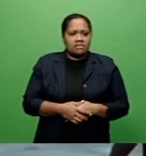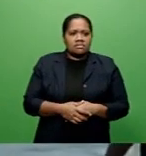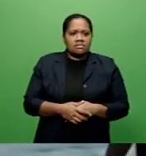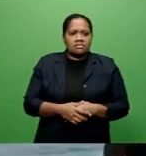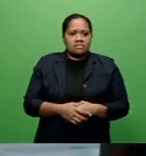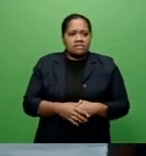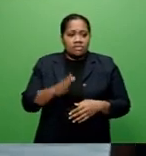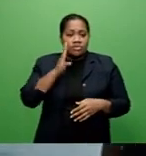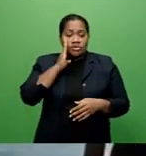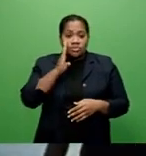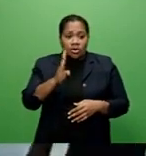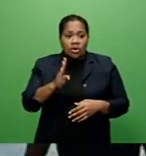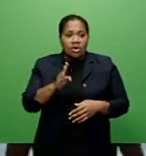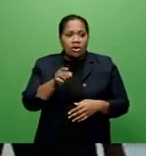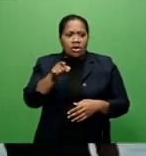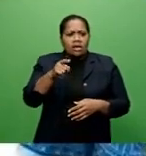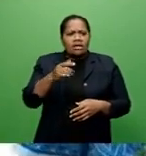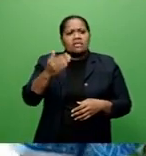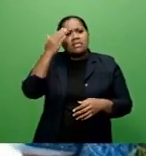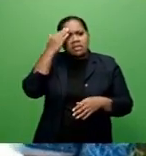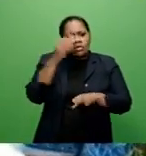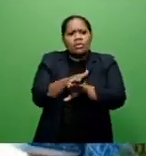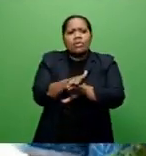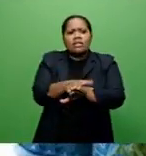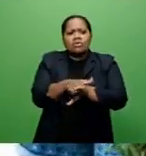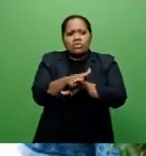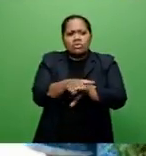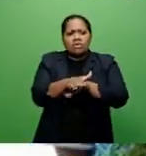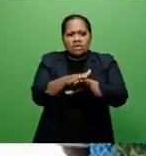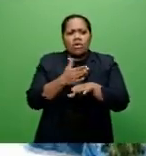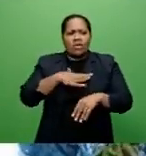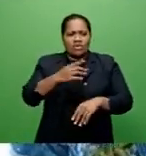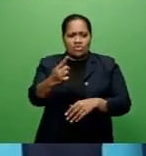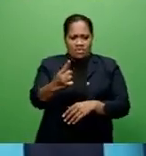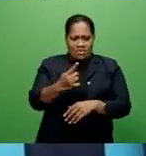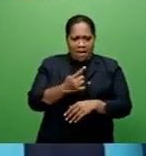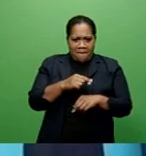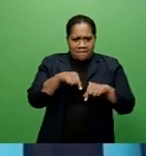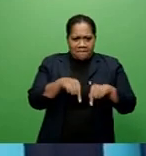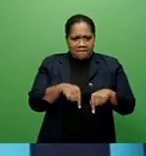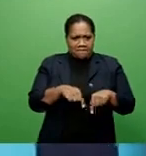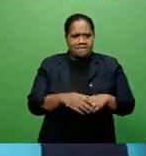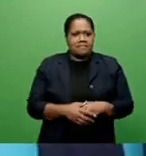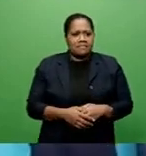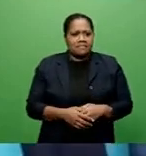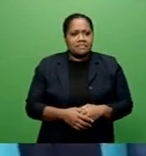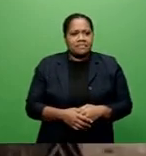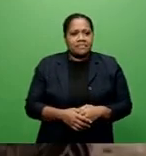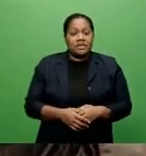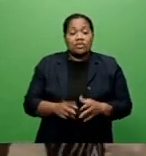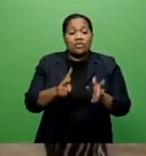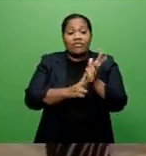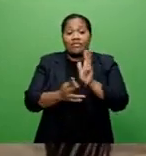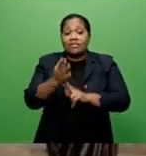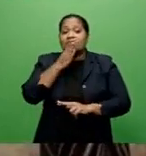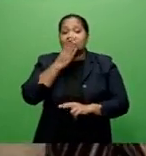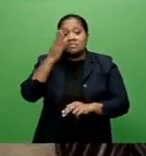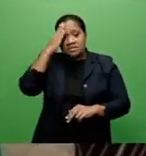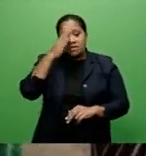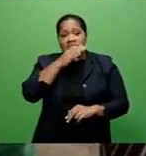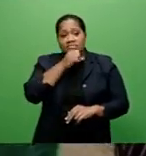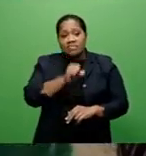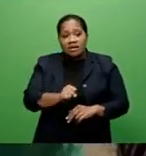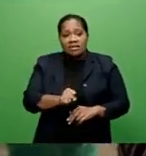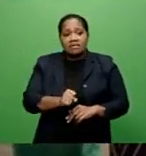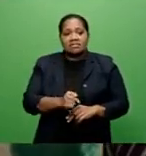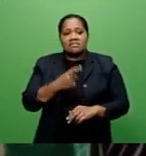in the middle, they thought one turtle want to come and lay egg in the... Ravuni Turangani Koro Chochi Kovelali says